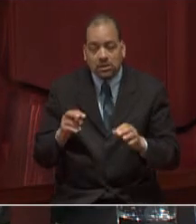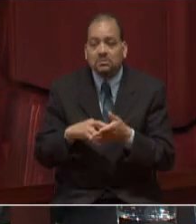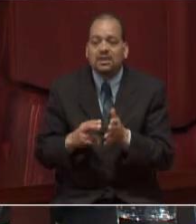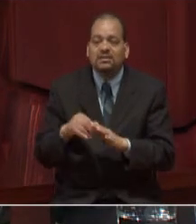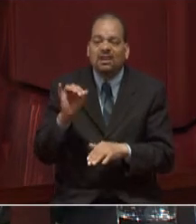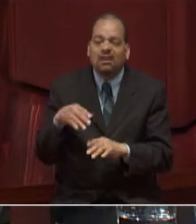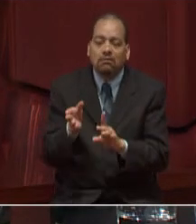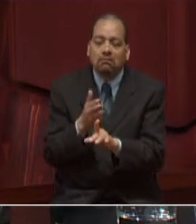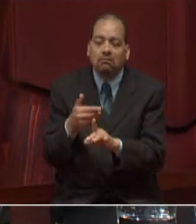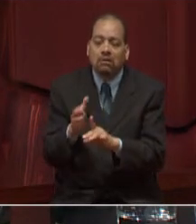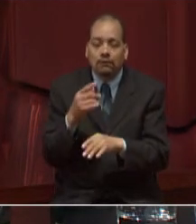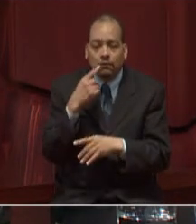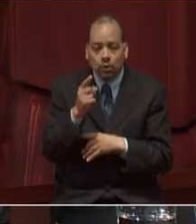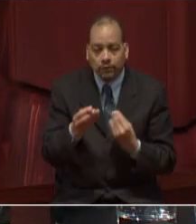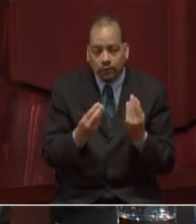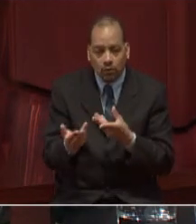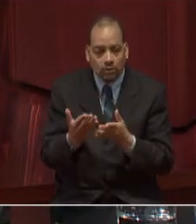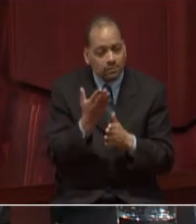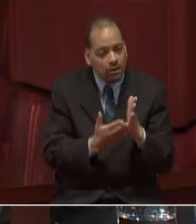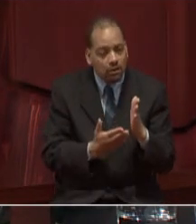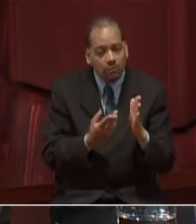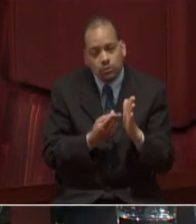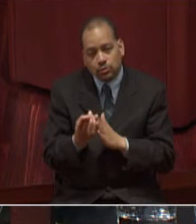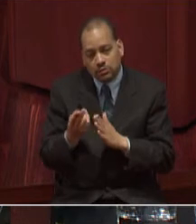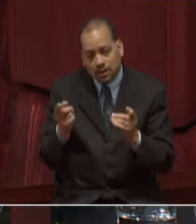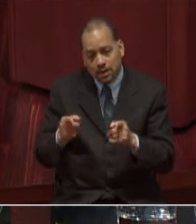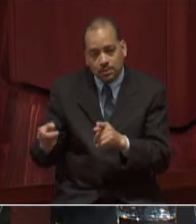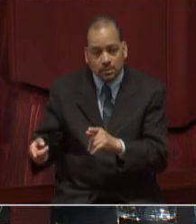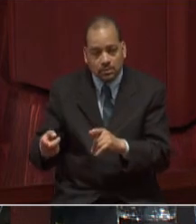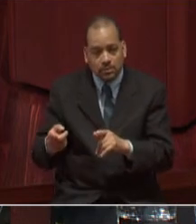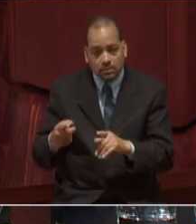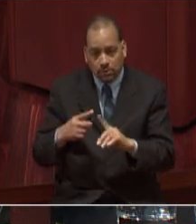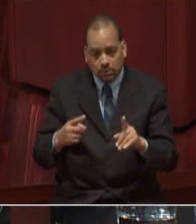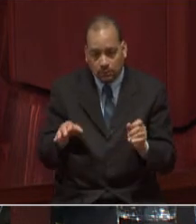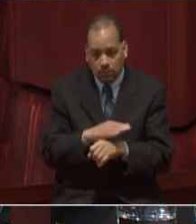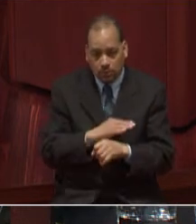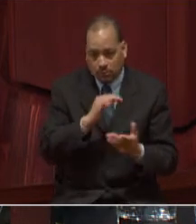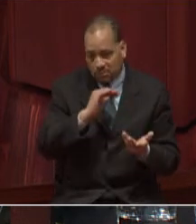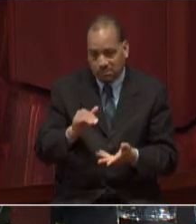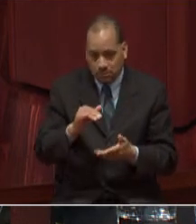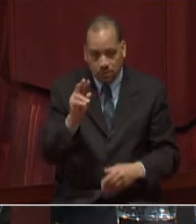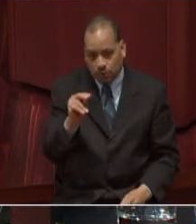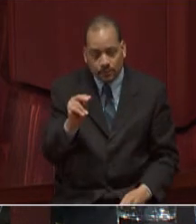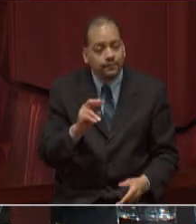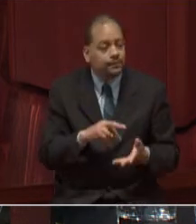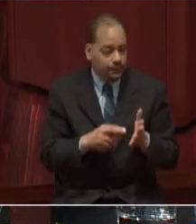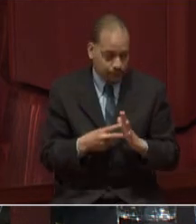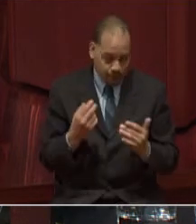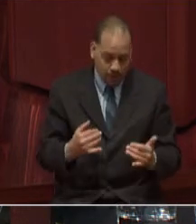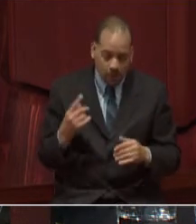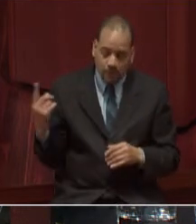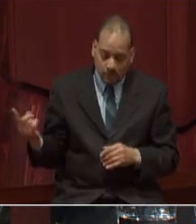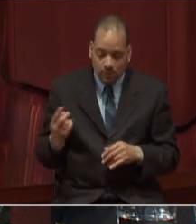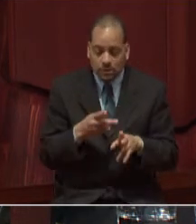on, to a point. And so that enabled them to take care of